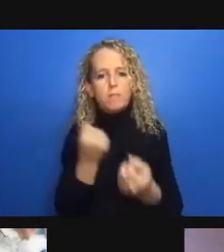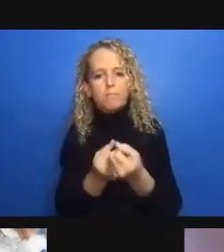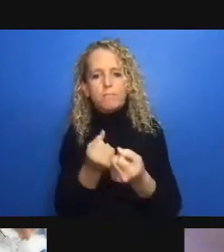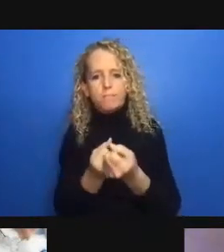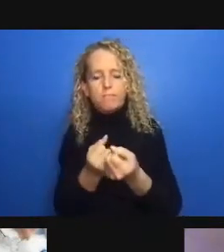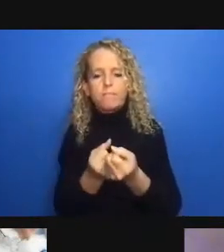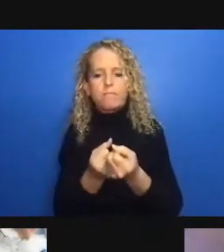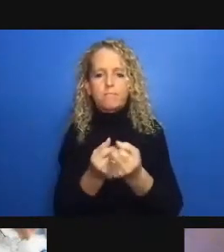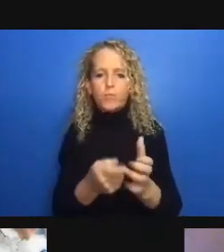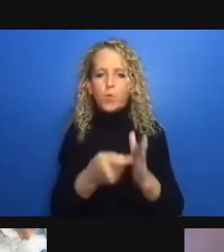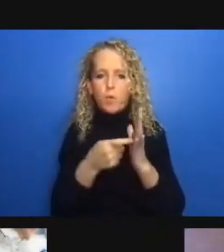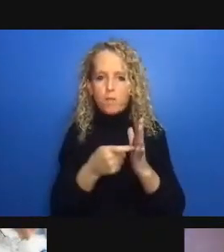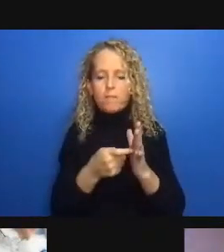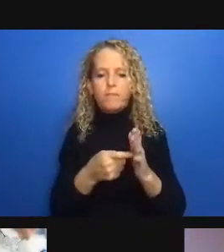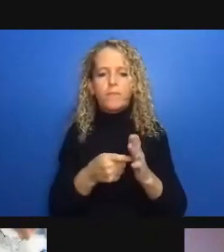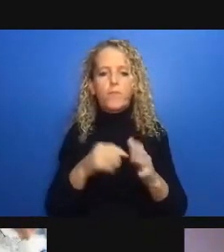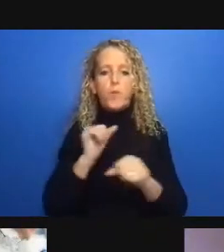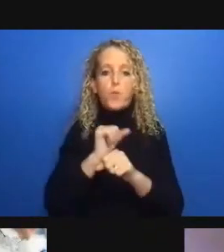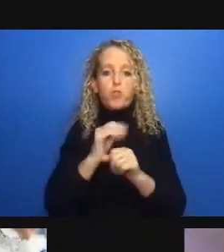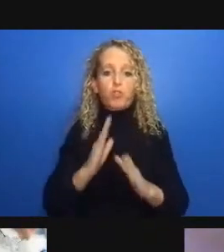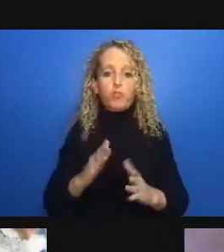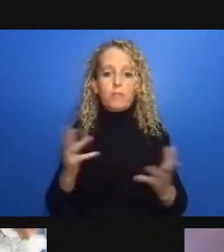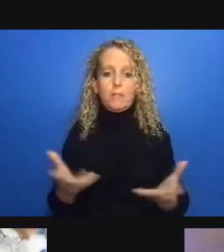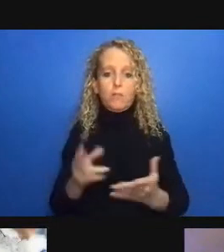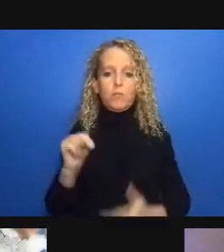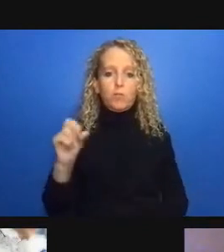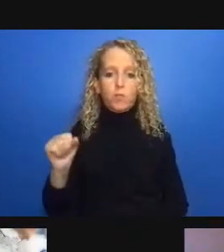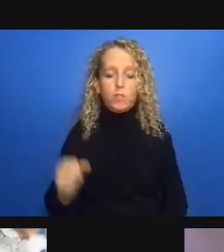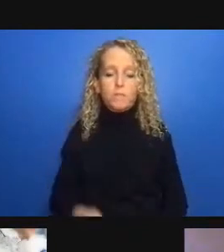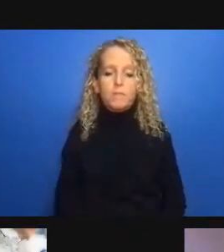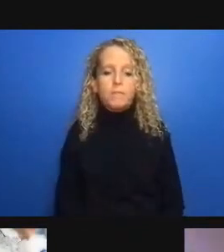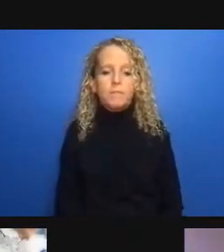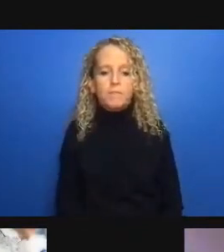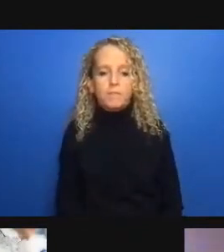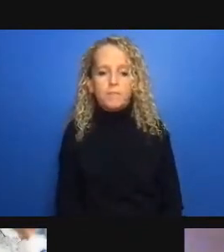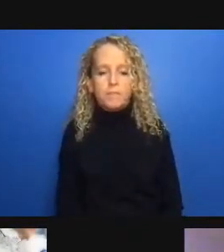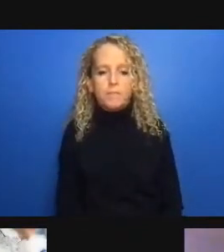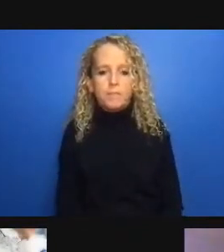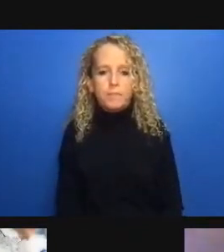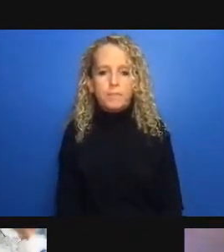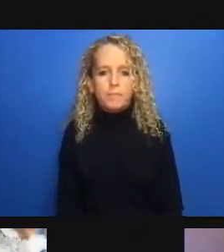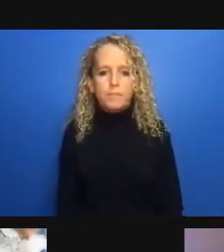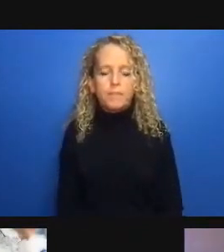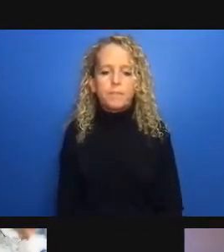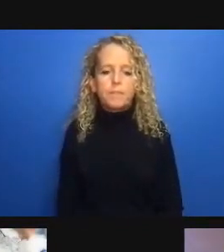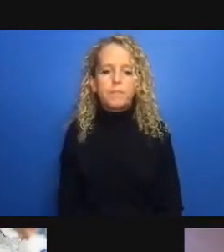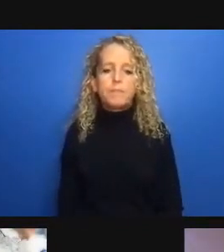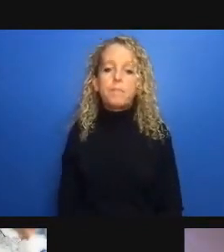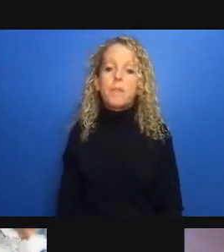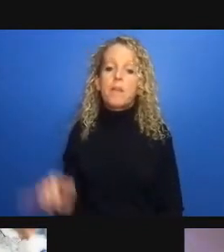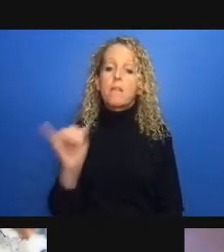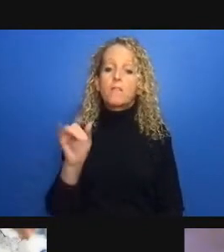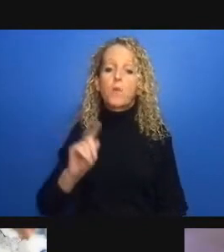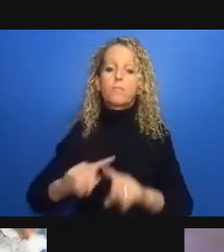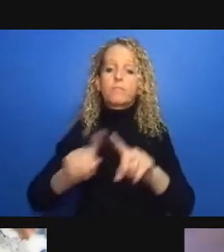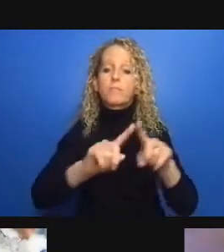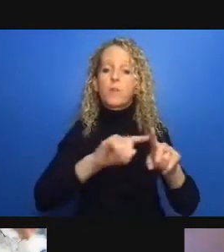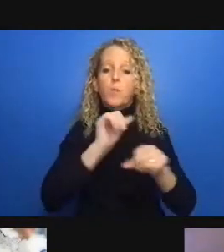for those workers coming to Nova Scotia. And then in terms of, you know, different workers coming in may have